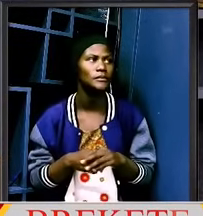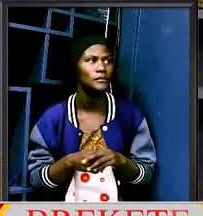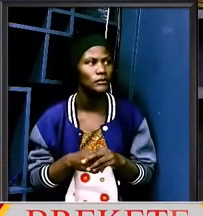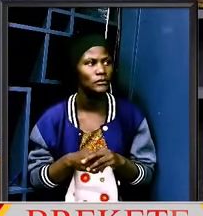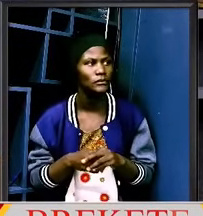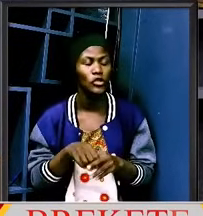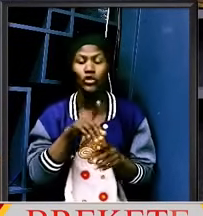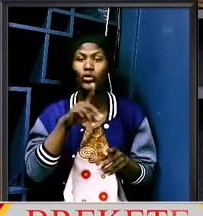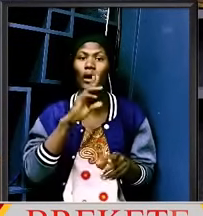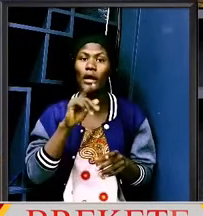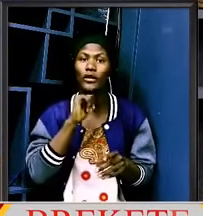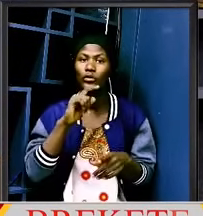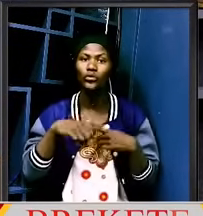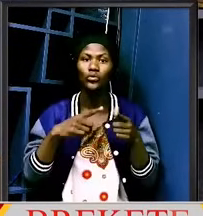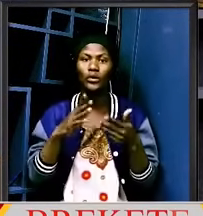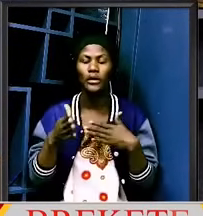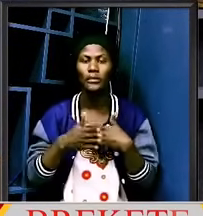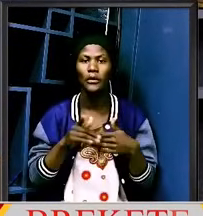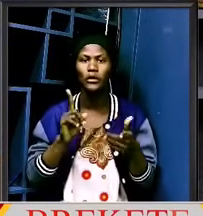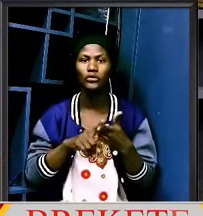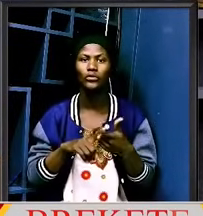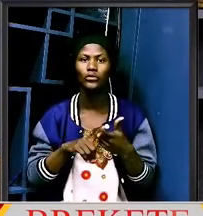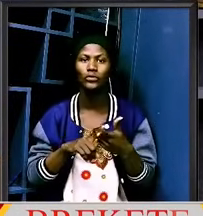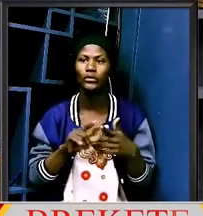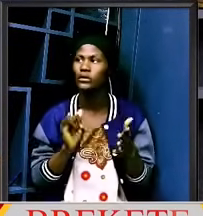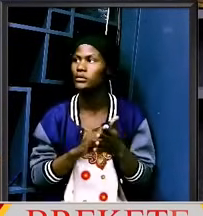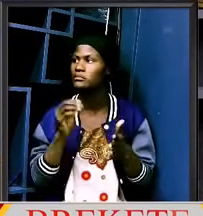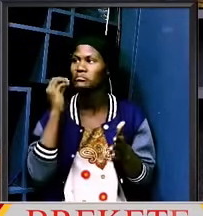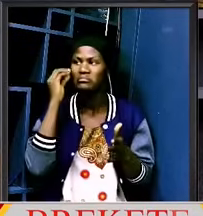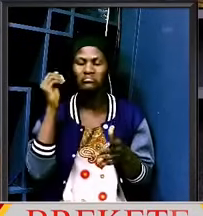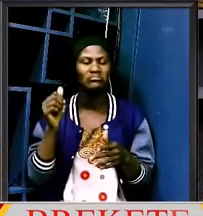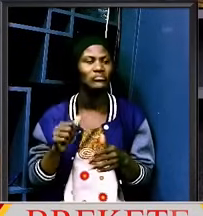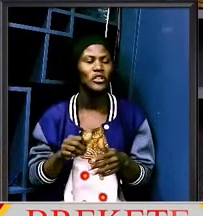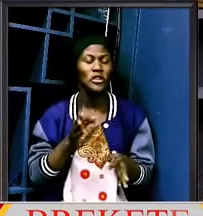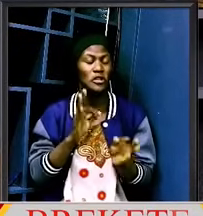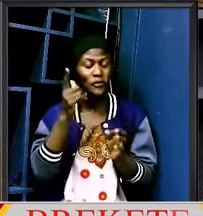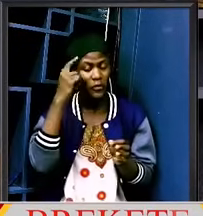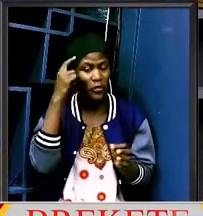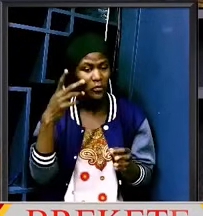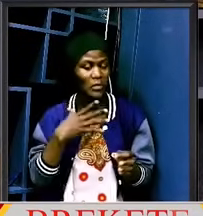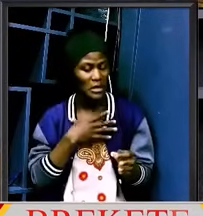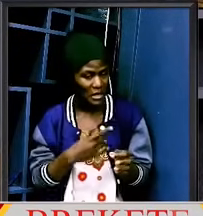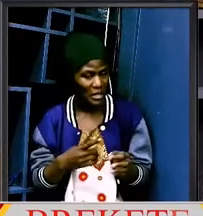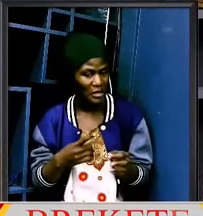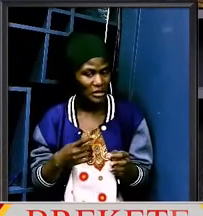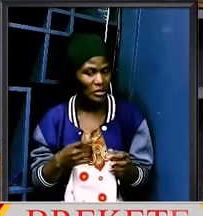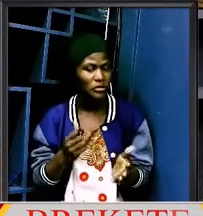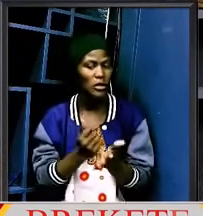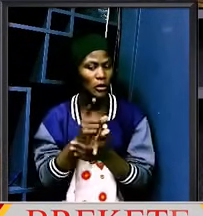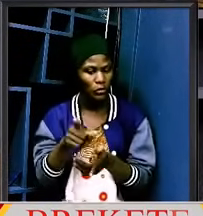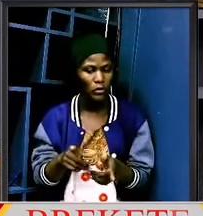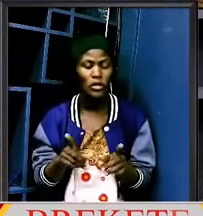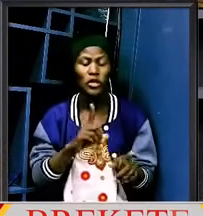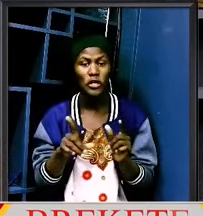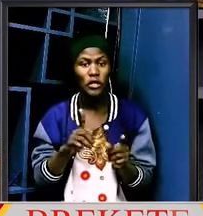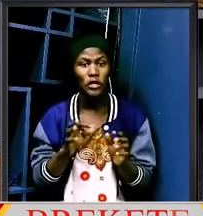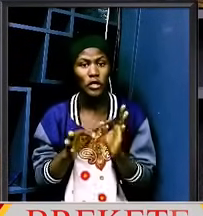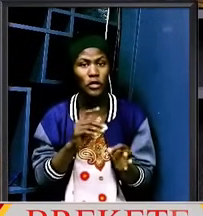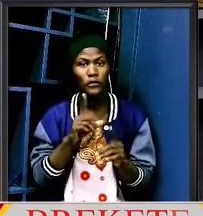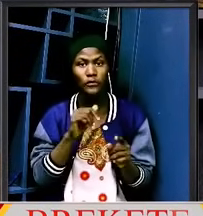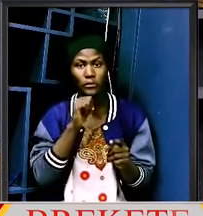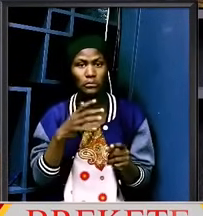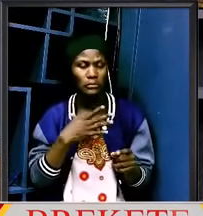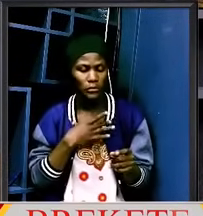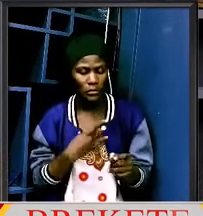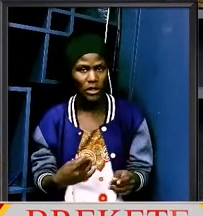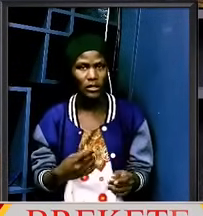When I know they go back to that community again. Yes, my ordinary if president. Government like, may them support you. If they no like, may them leave. The